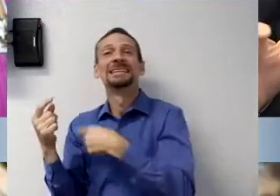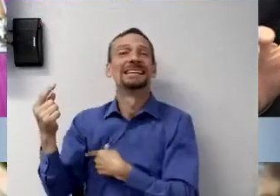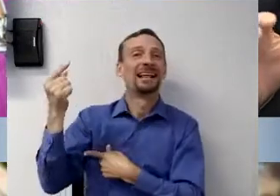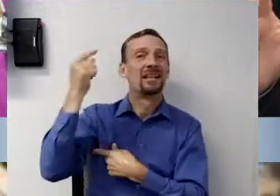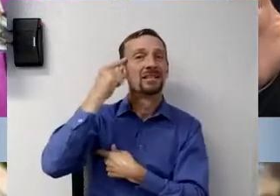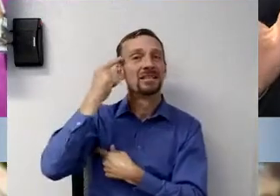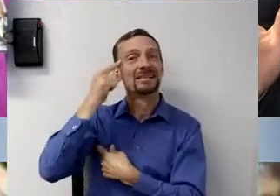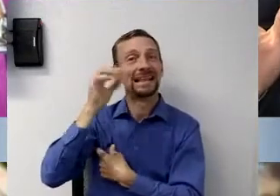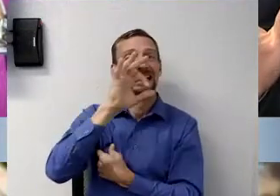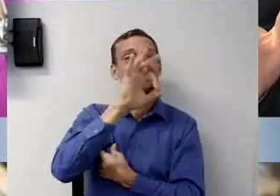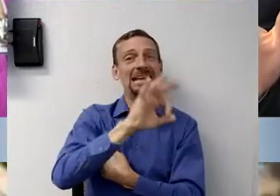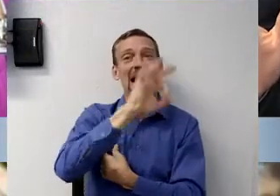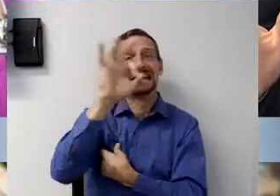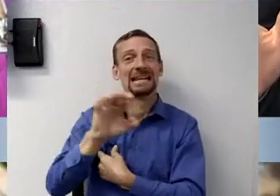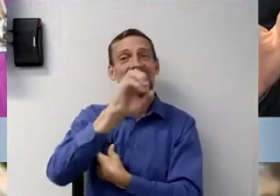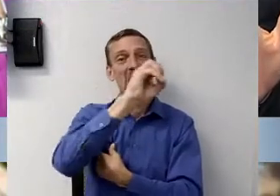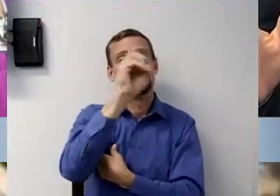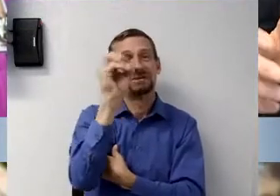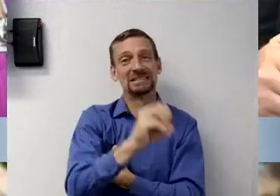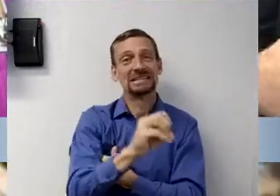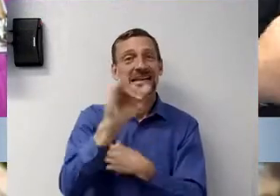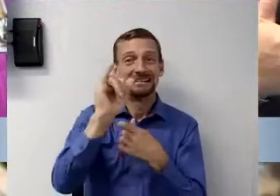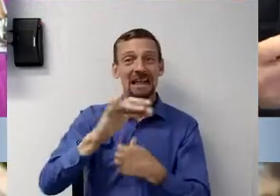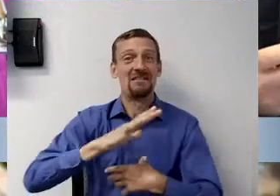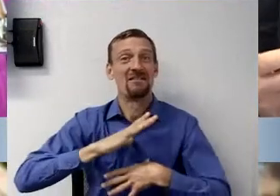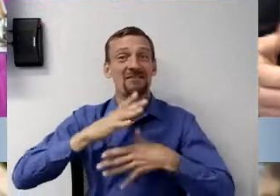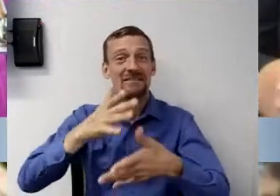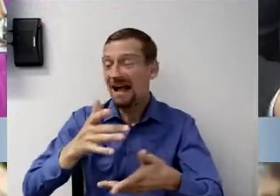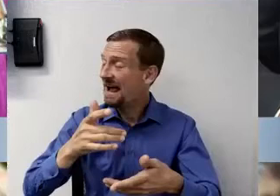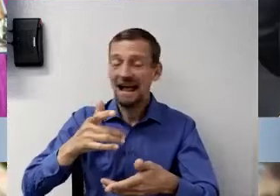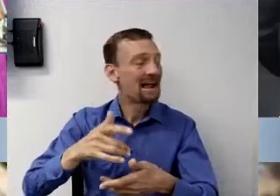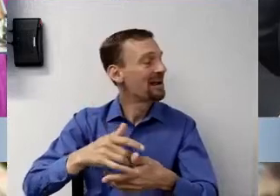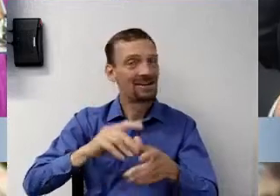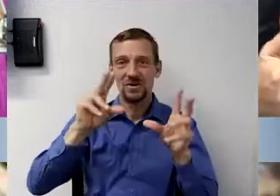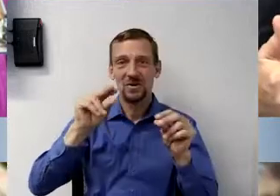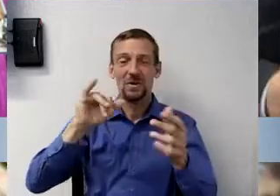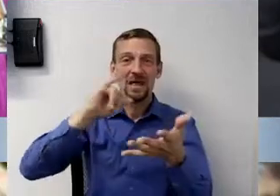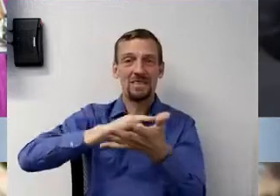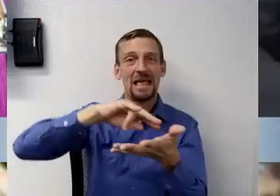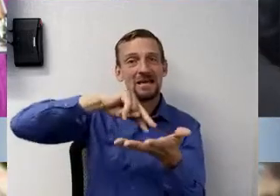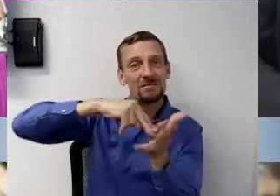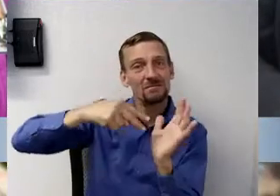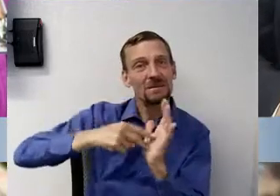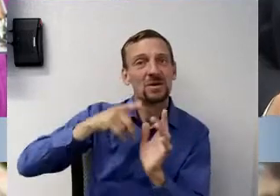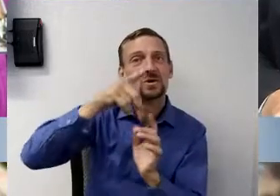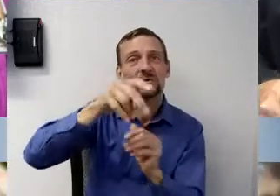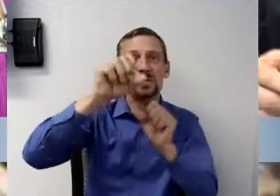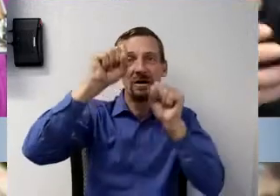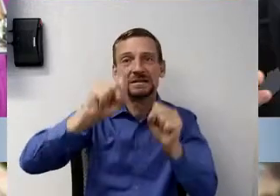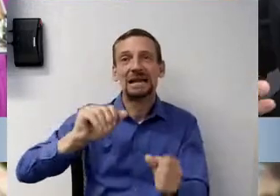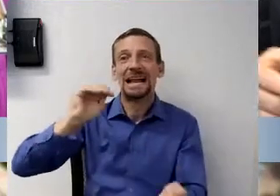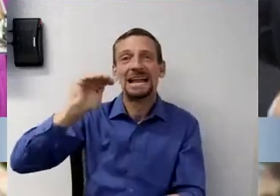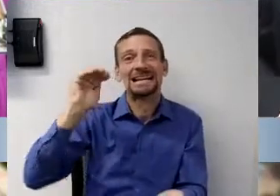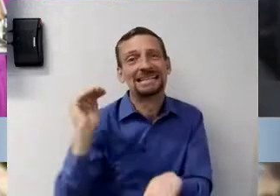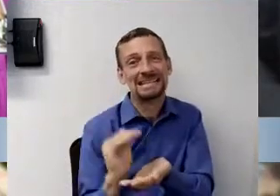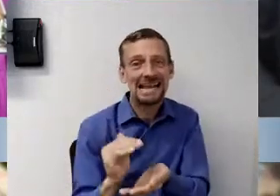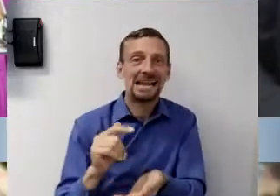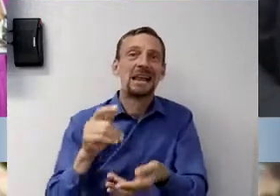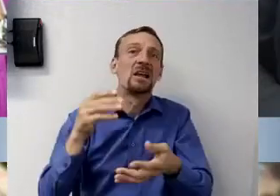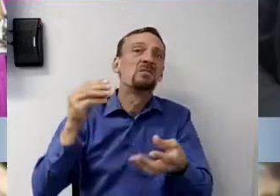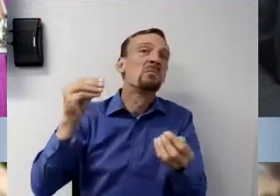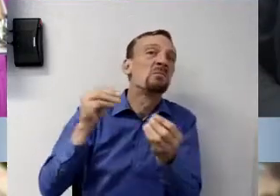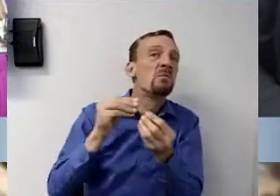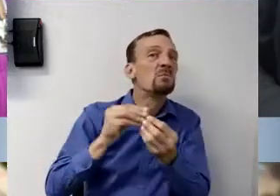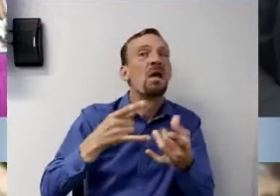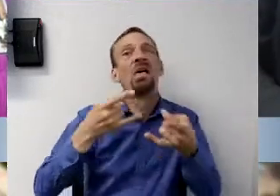given the percentages are so low that somehow that makes you you know, less vigilant in